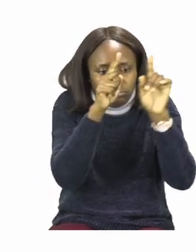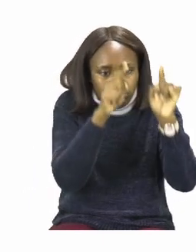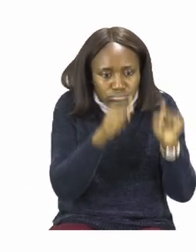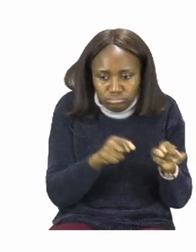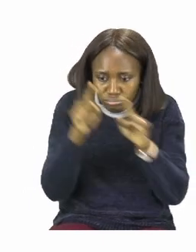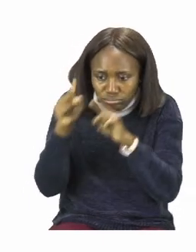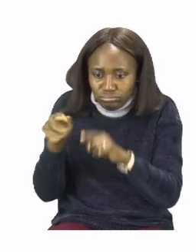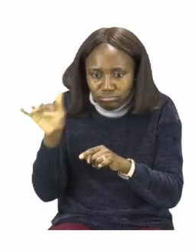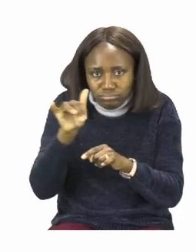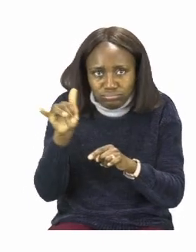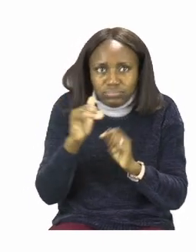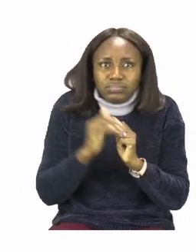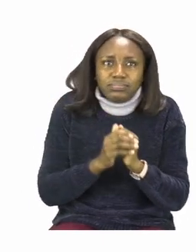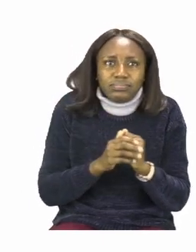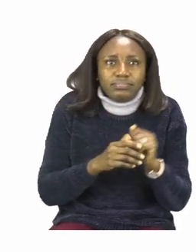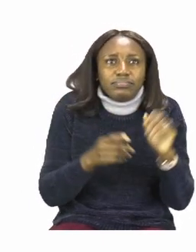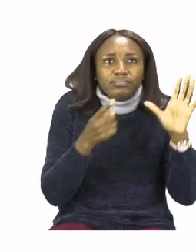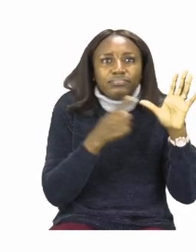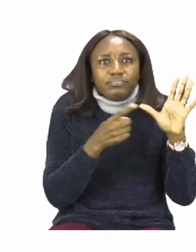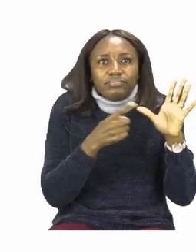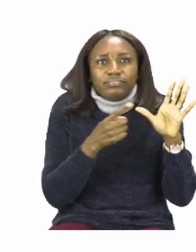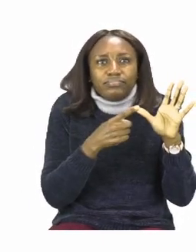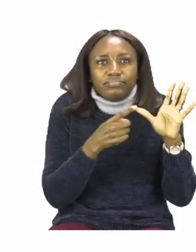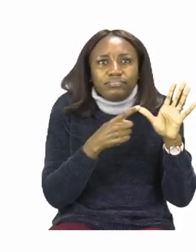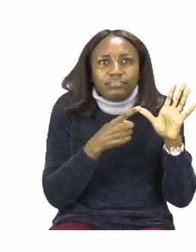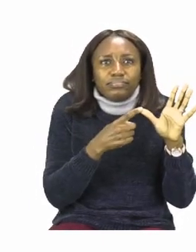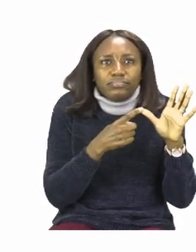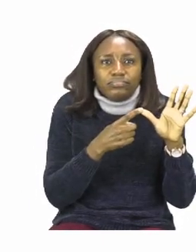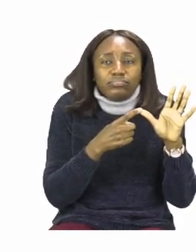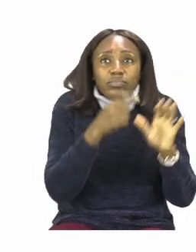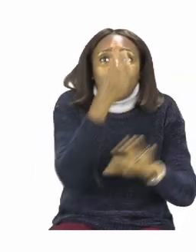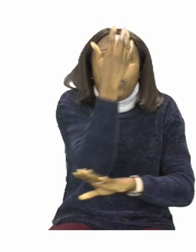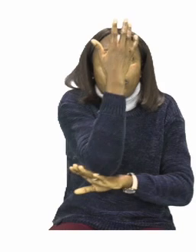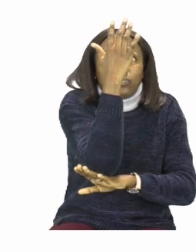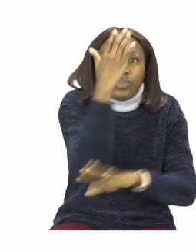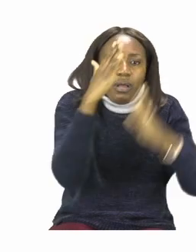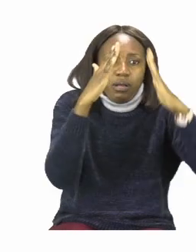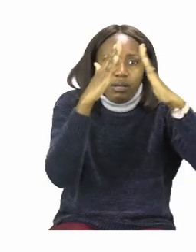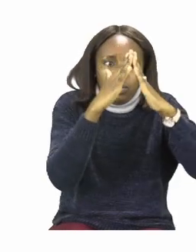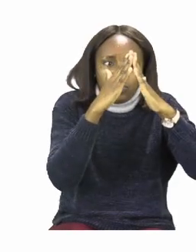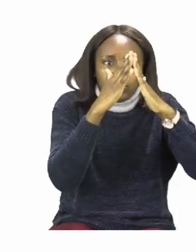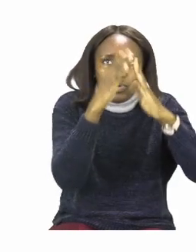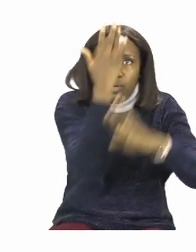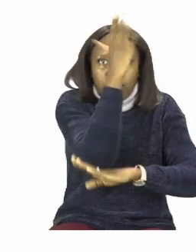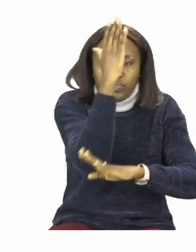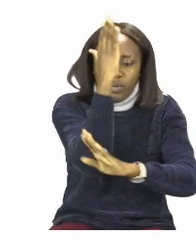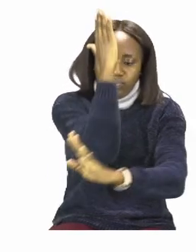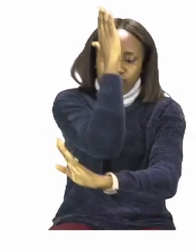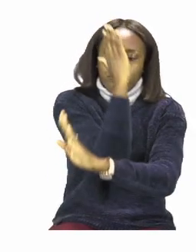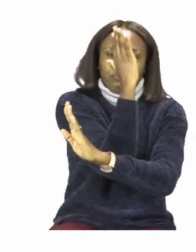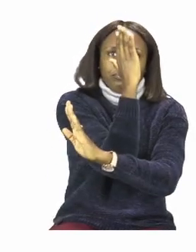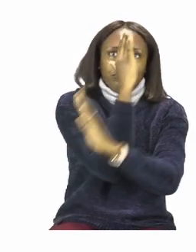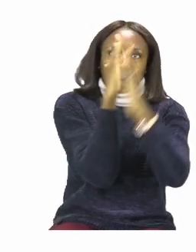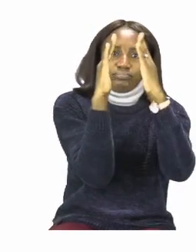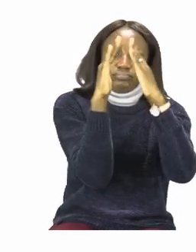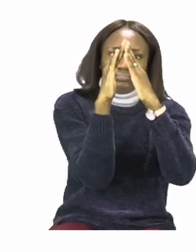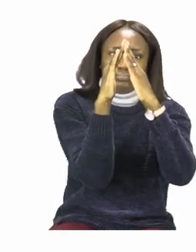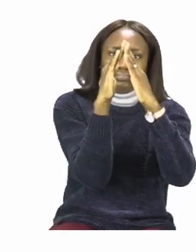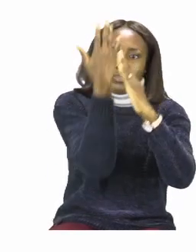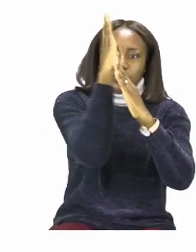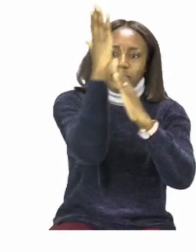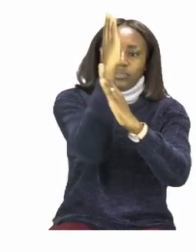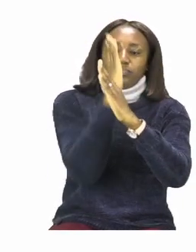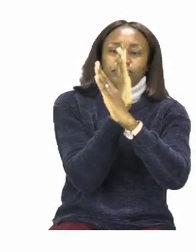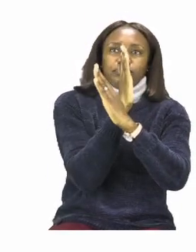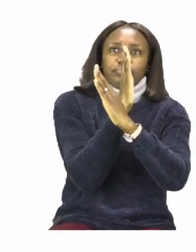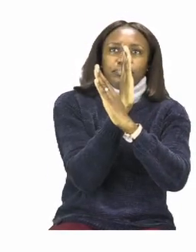Number 5 says, the tree is behind the house. The